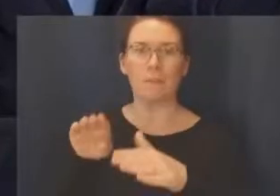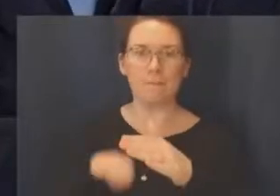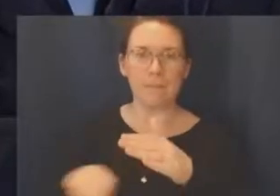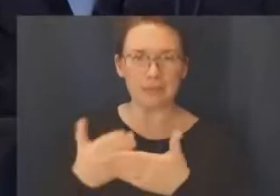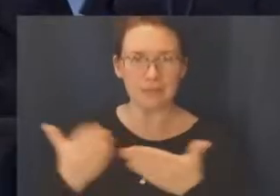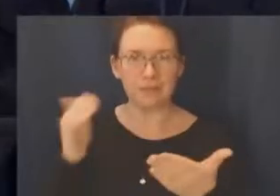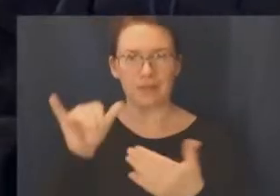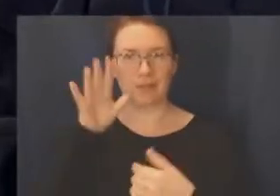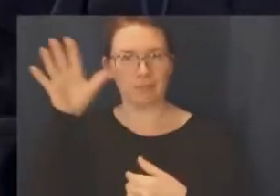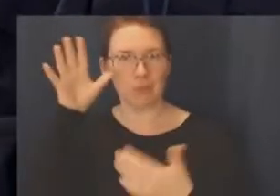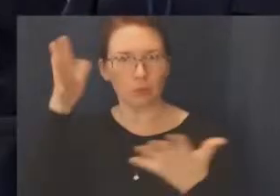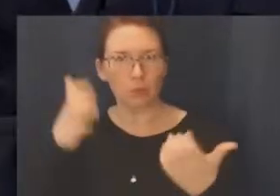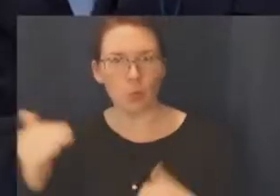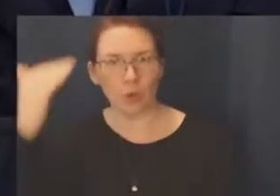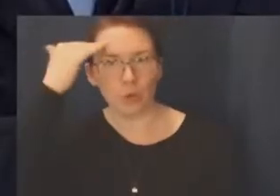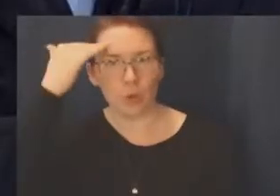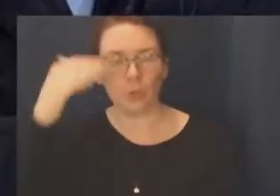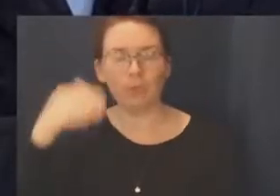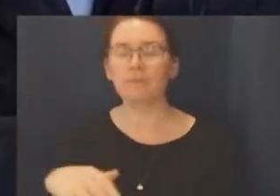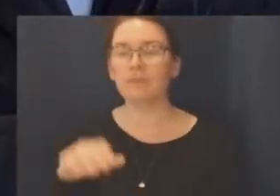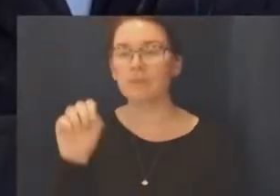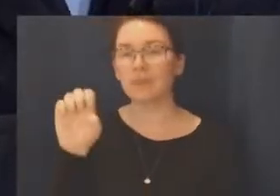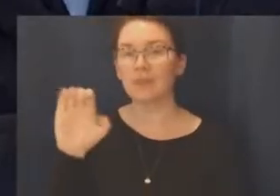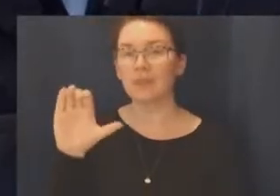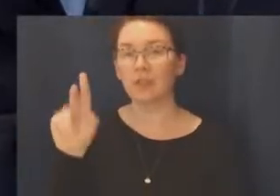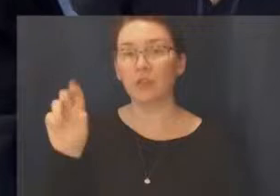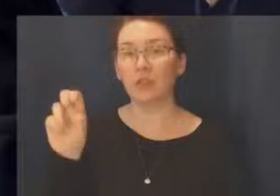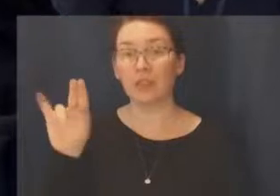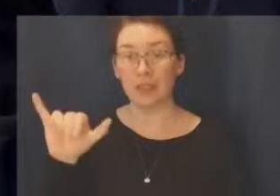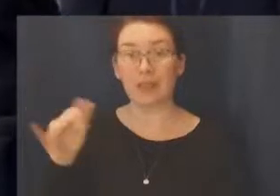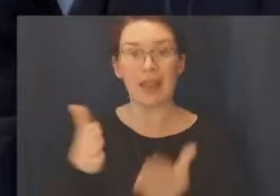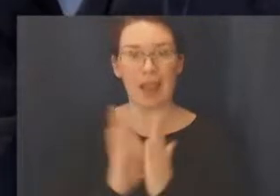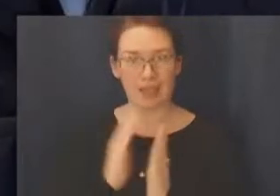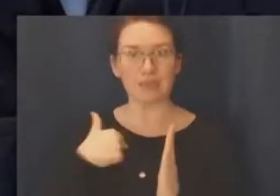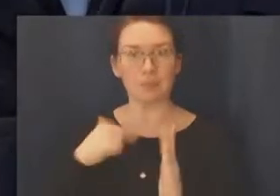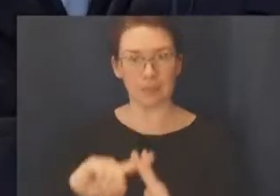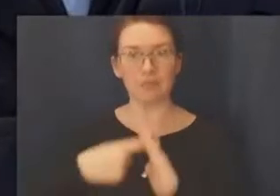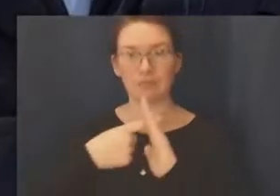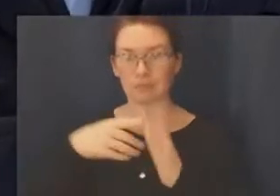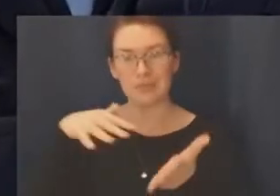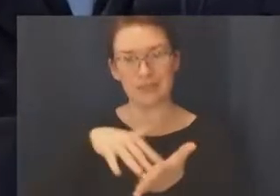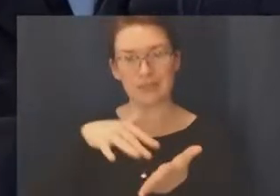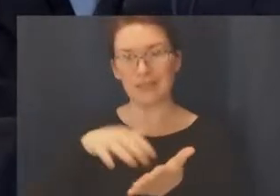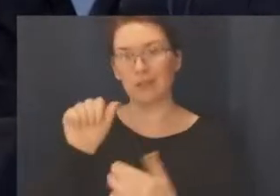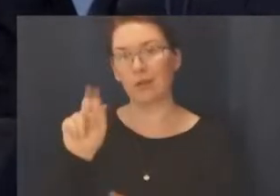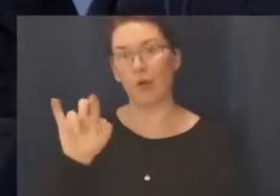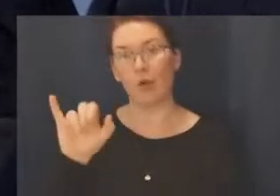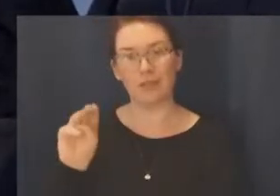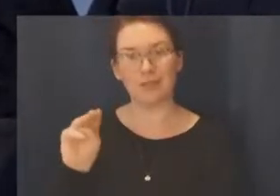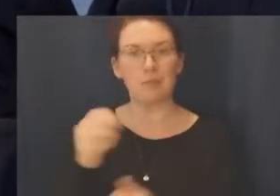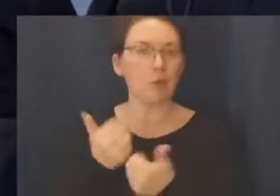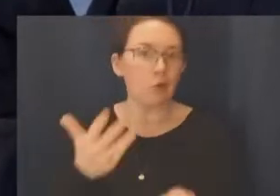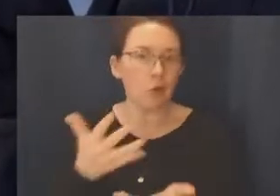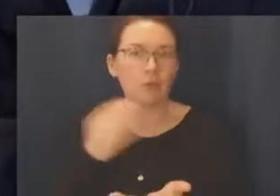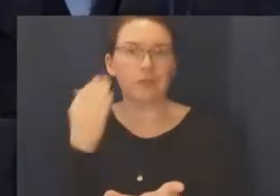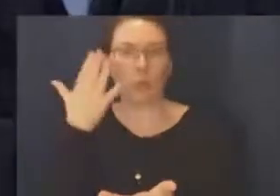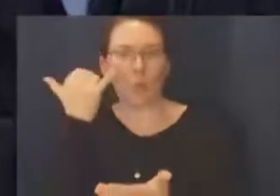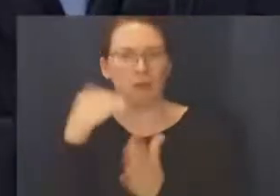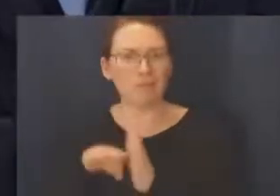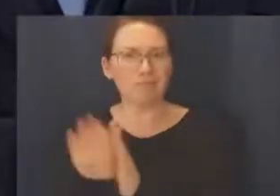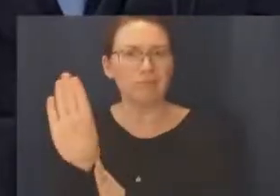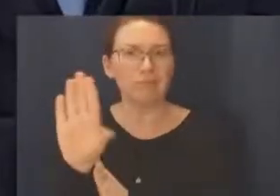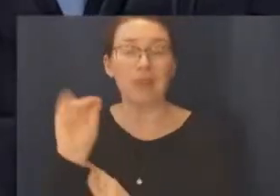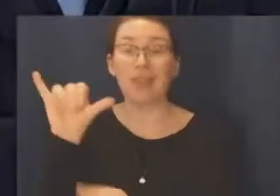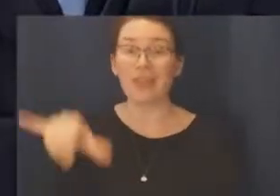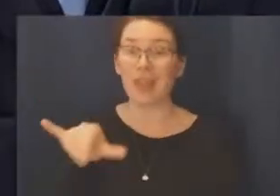to, for instance, to initiate a study on autism, the cause of the rise in autism. It's a question that